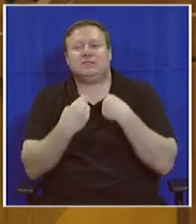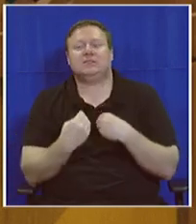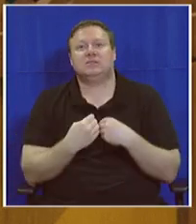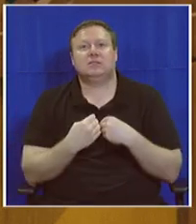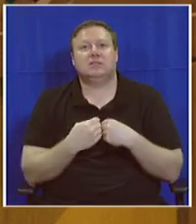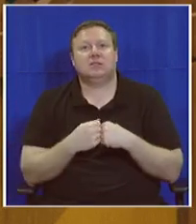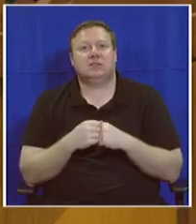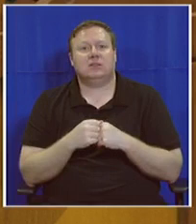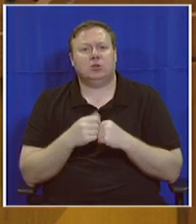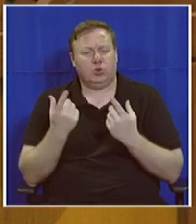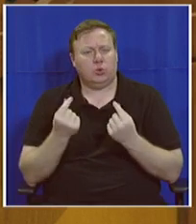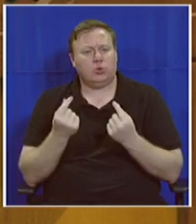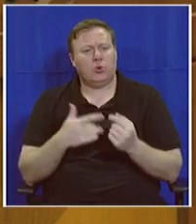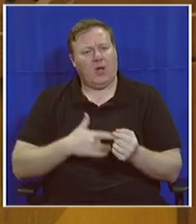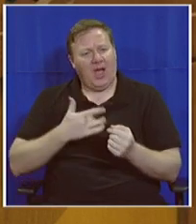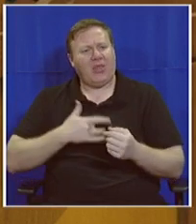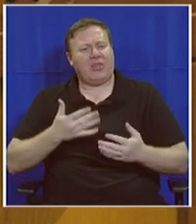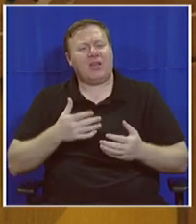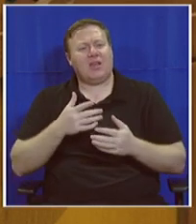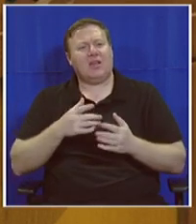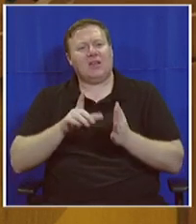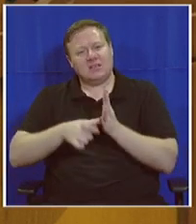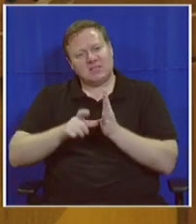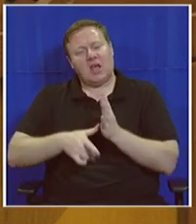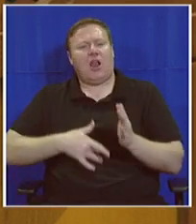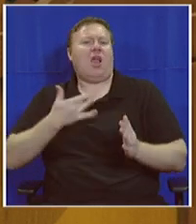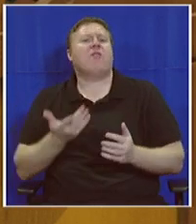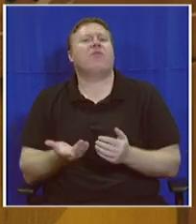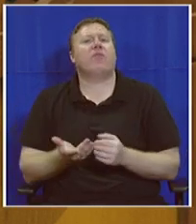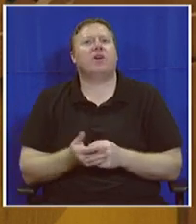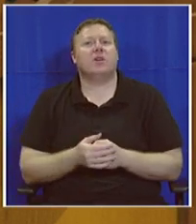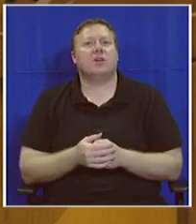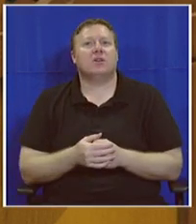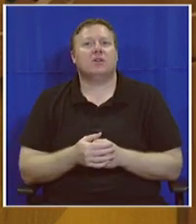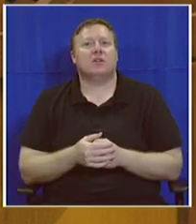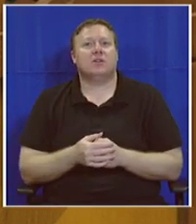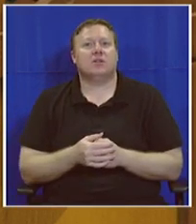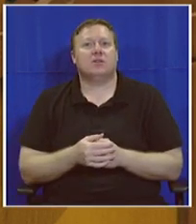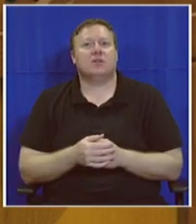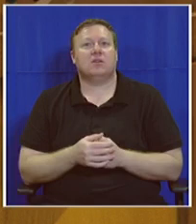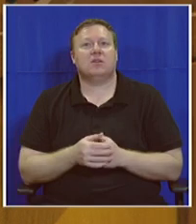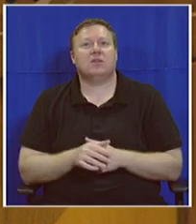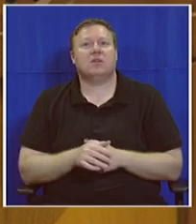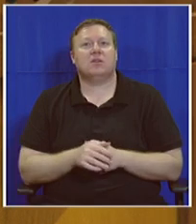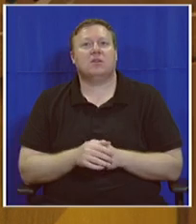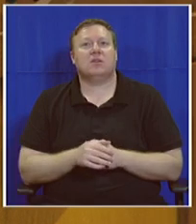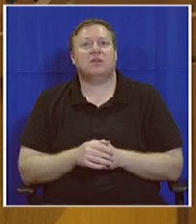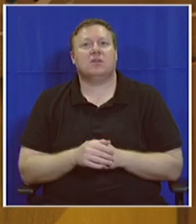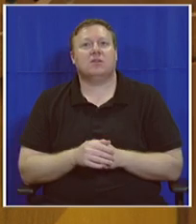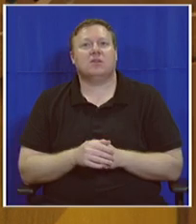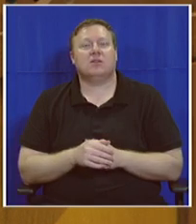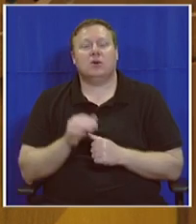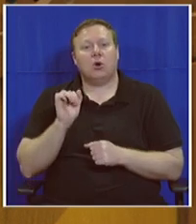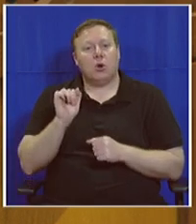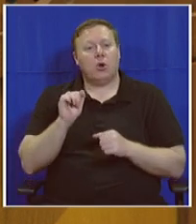Besides having lived a healthy lifestyle, and she was also an all-around healthy individual, her untimely